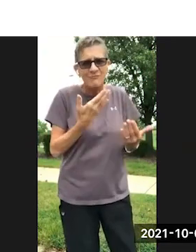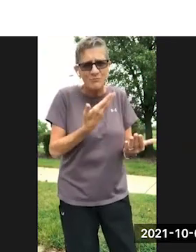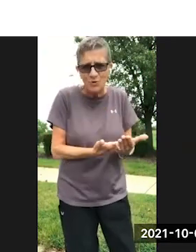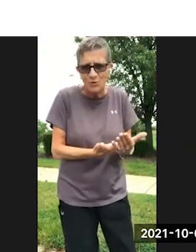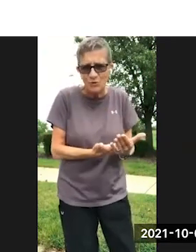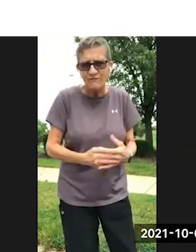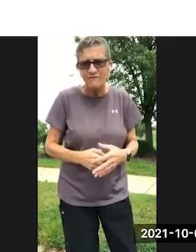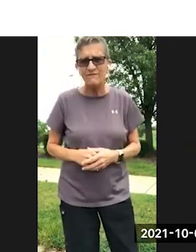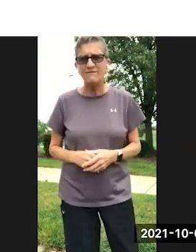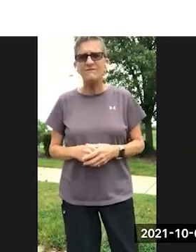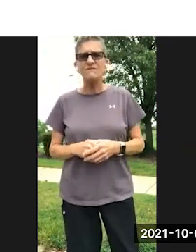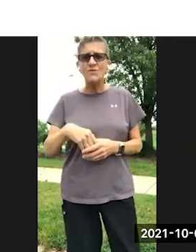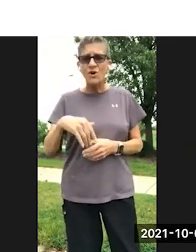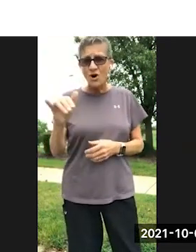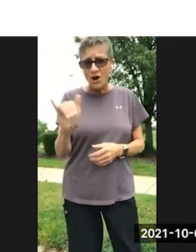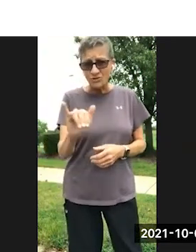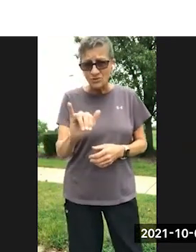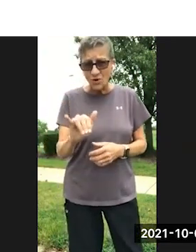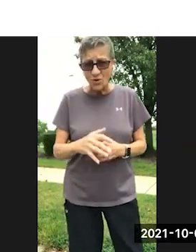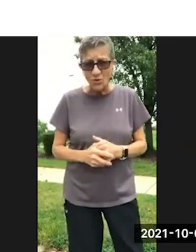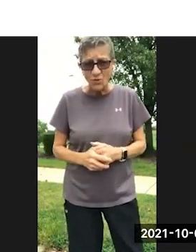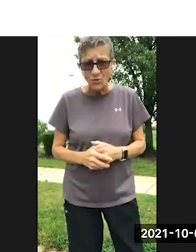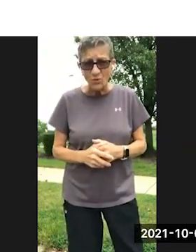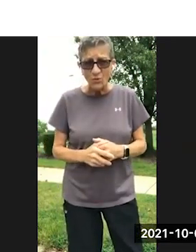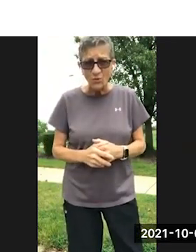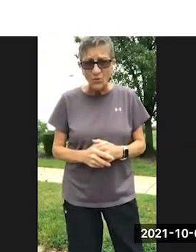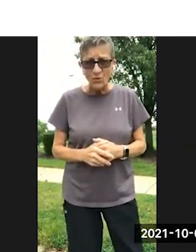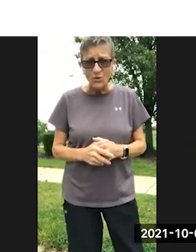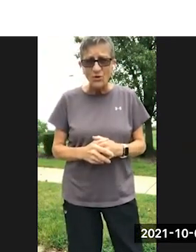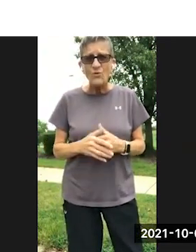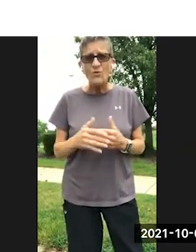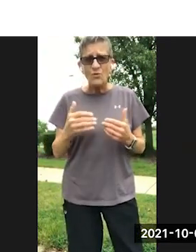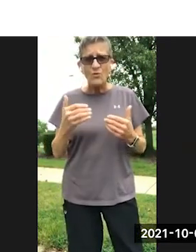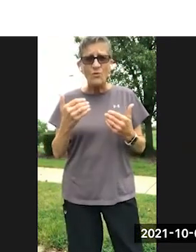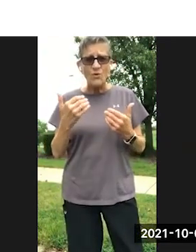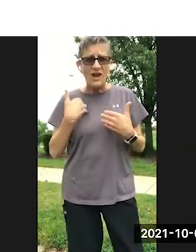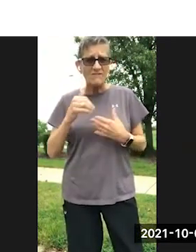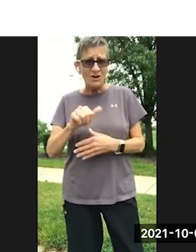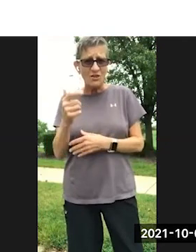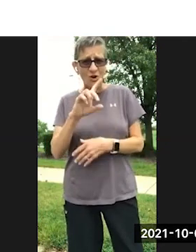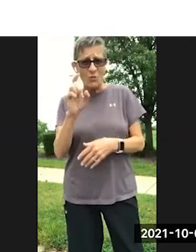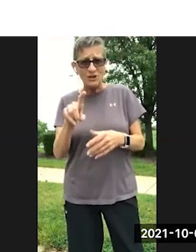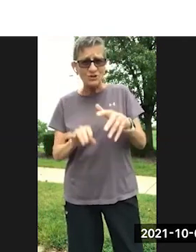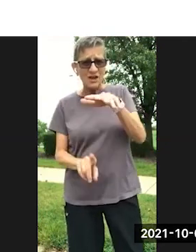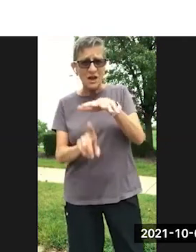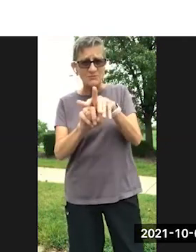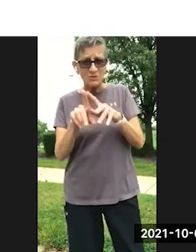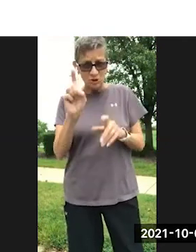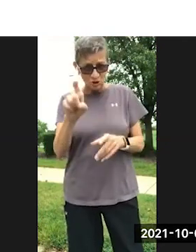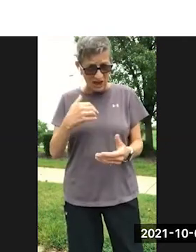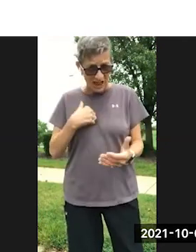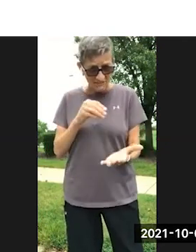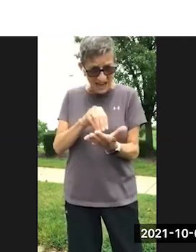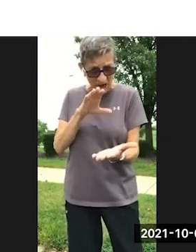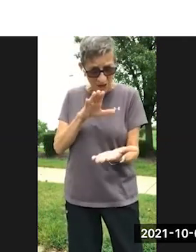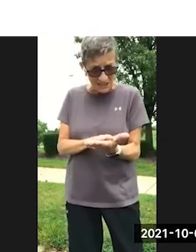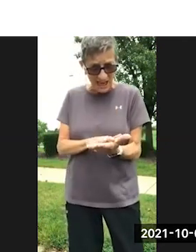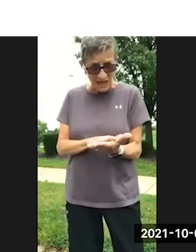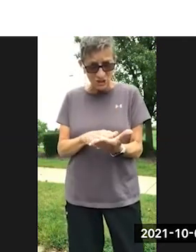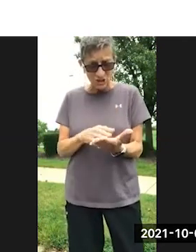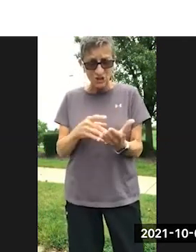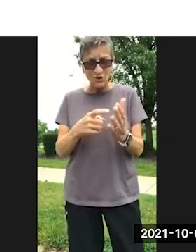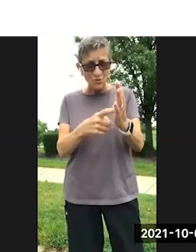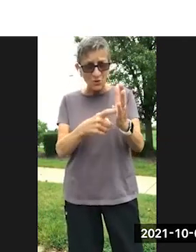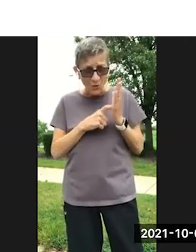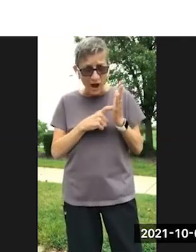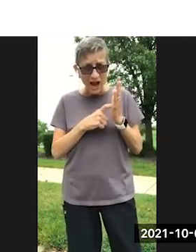Additionally, it also raises the question if there needs to be documentation required to make something more